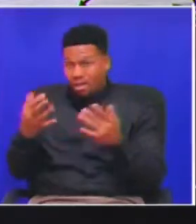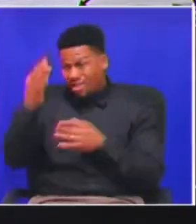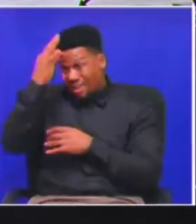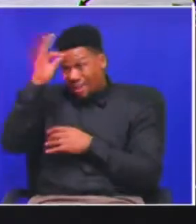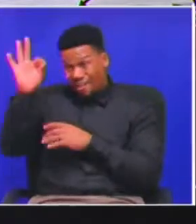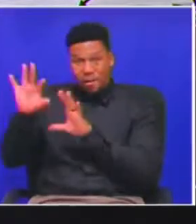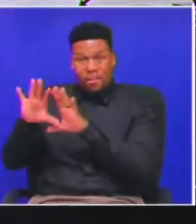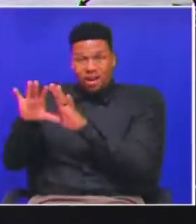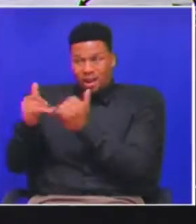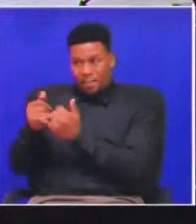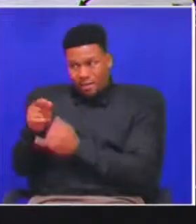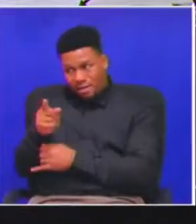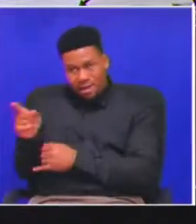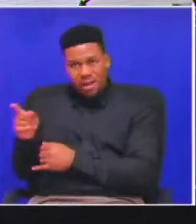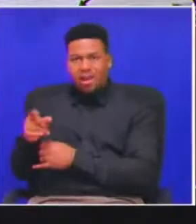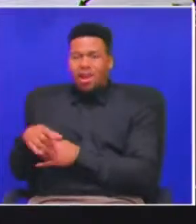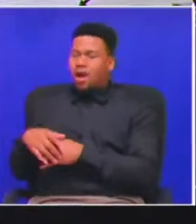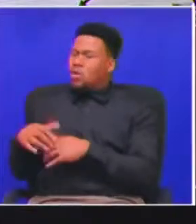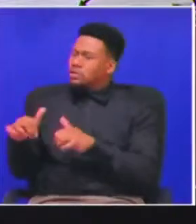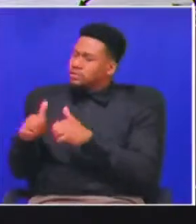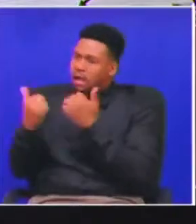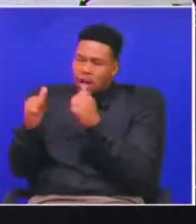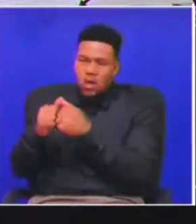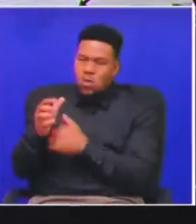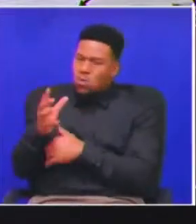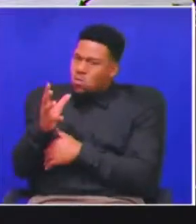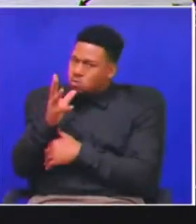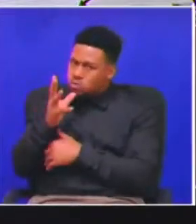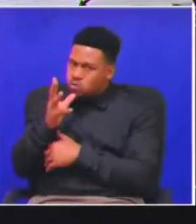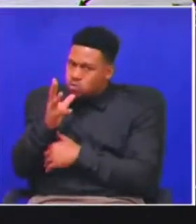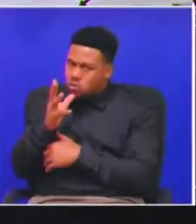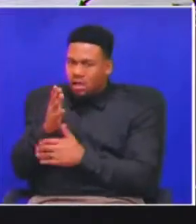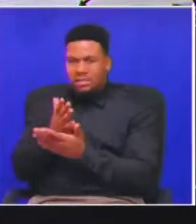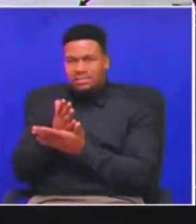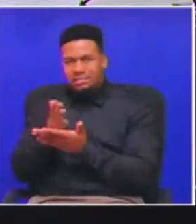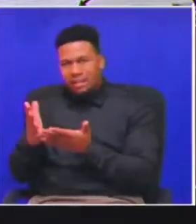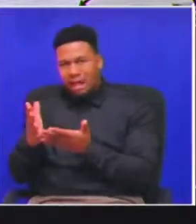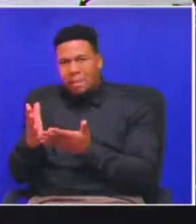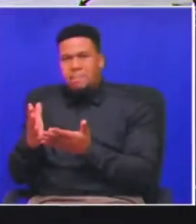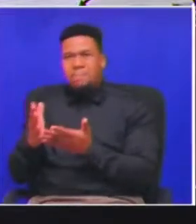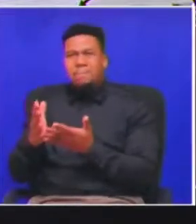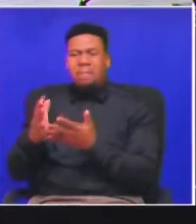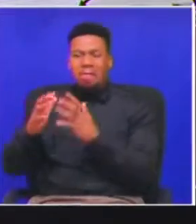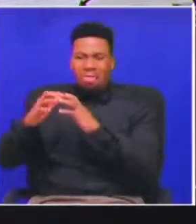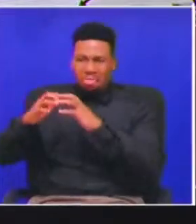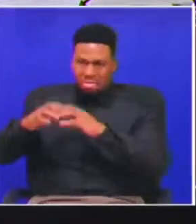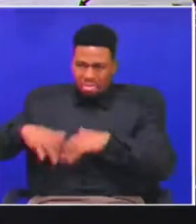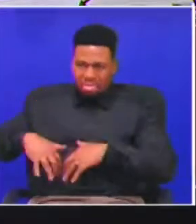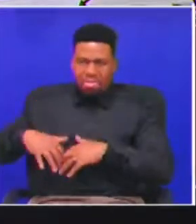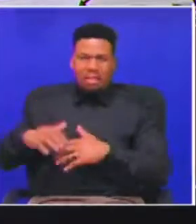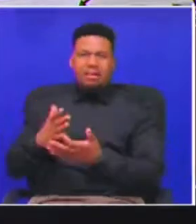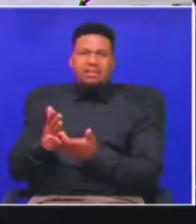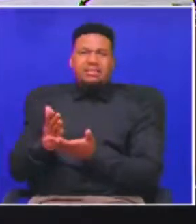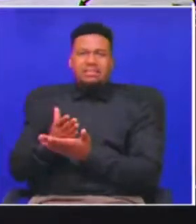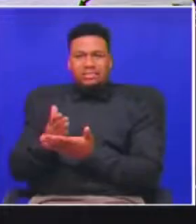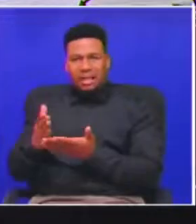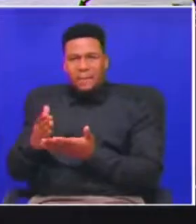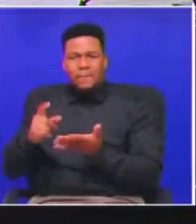and many of them went into reversal, accumulating a lot of debt for a whole number of